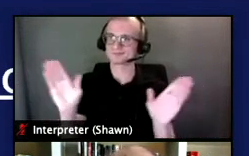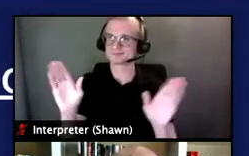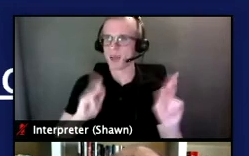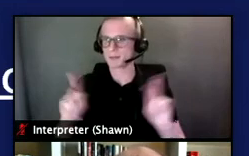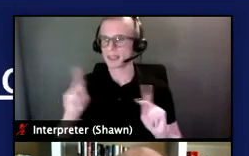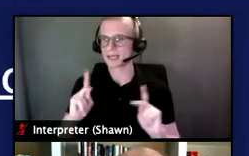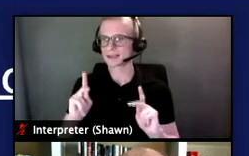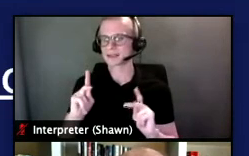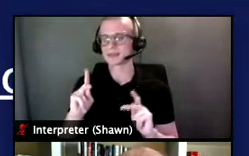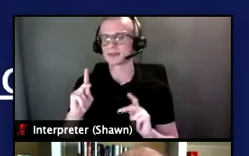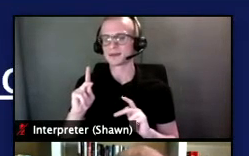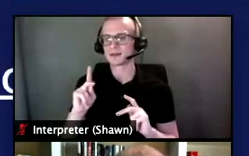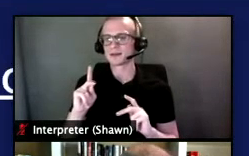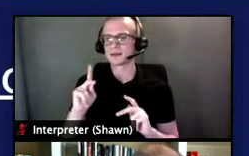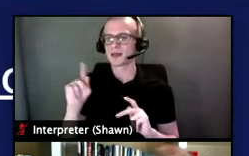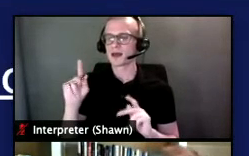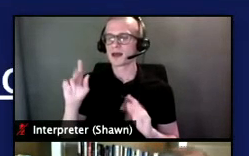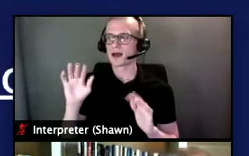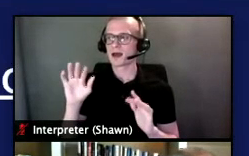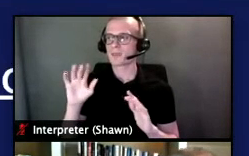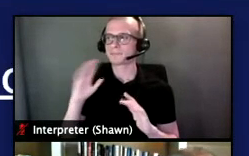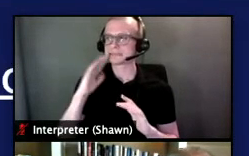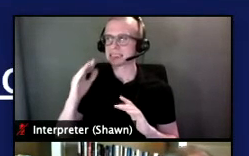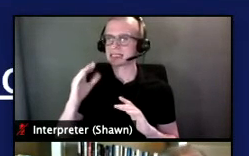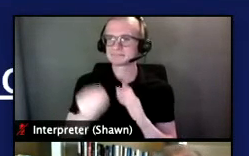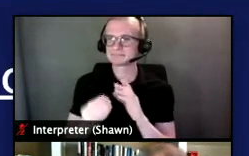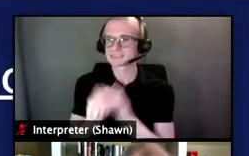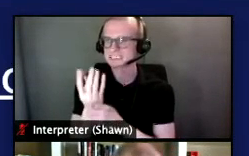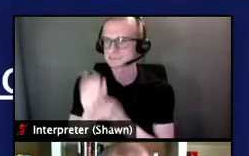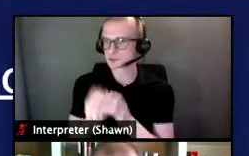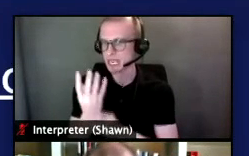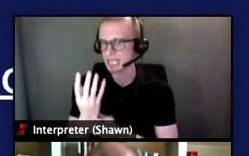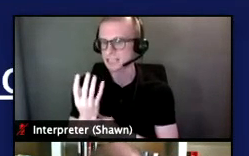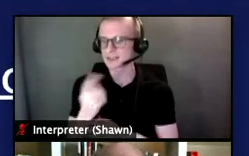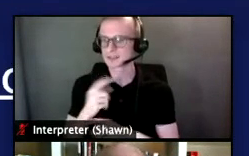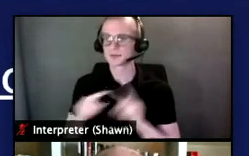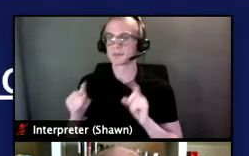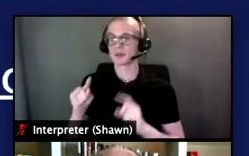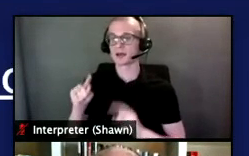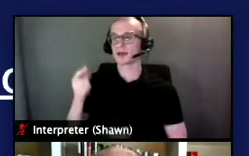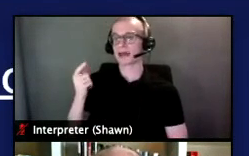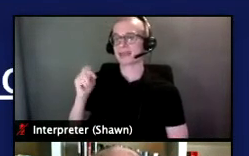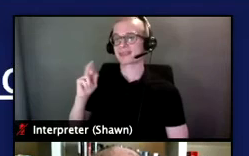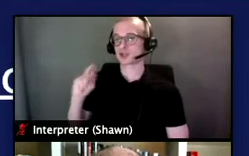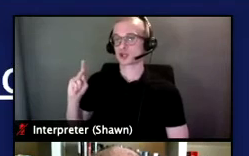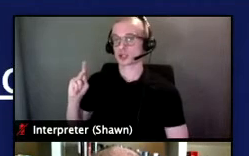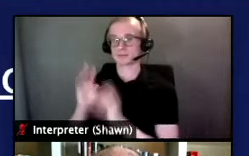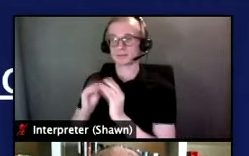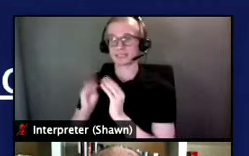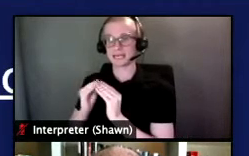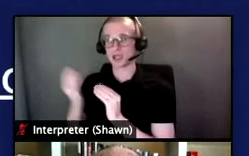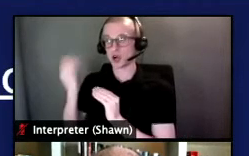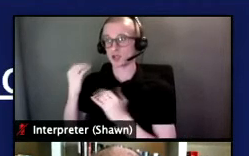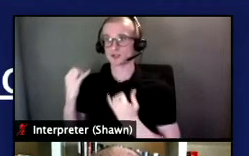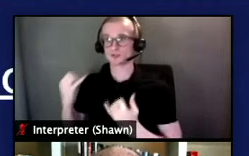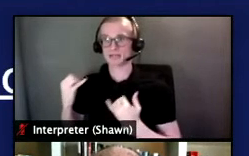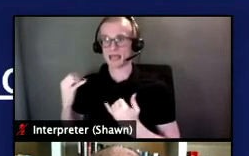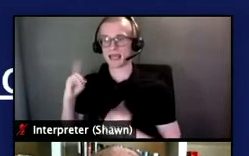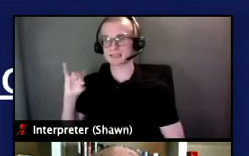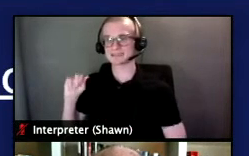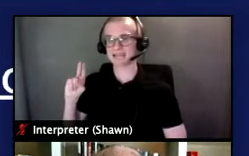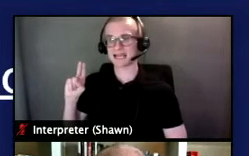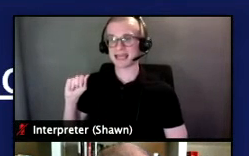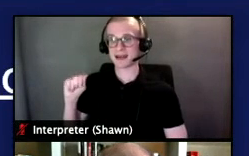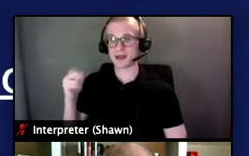level starting in the spring. But at the GERC meeting earlier today, Diana Herrero talked about it potentially taking up to a